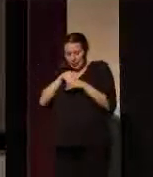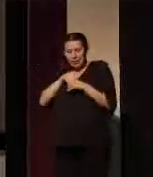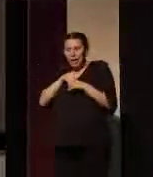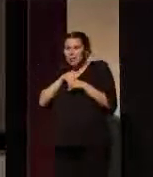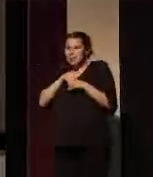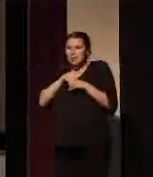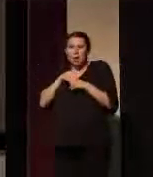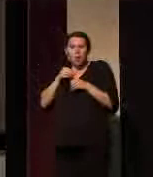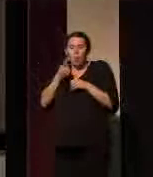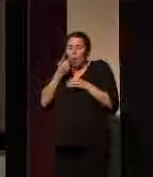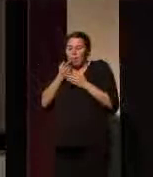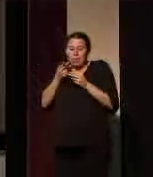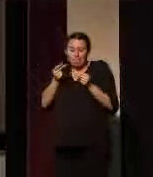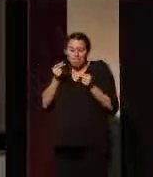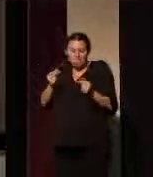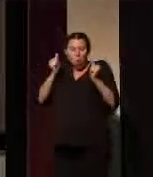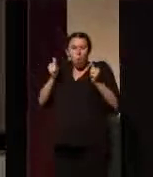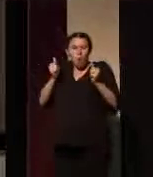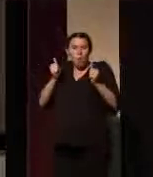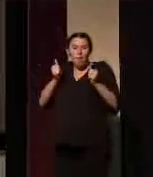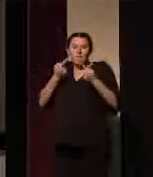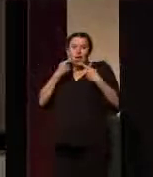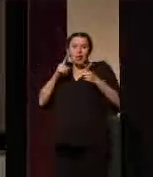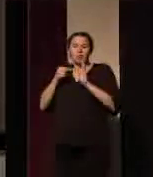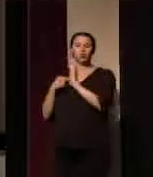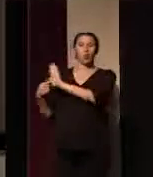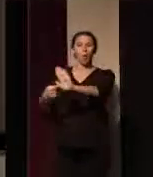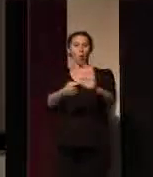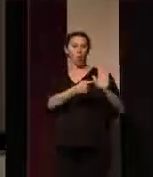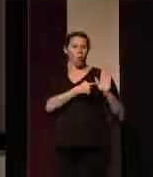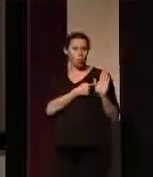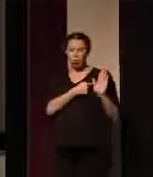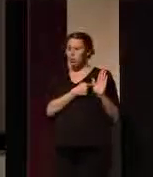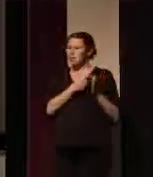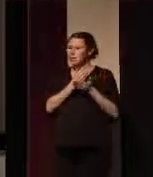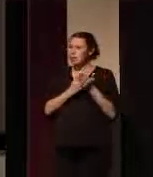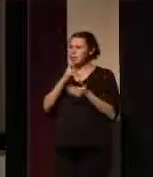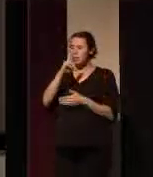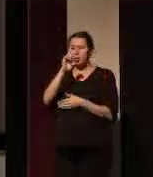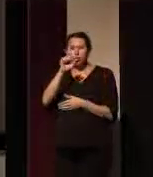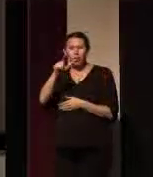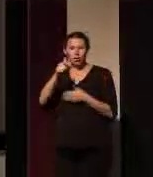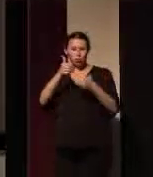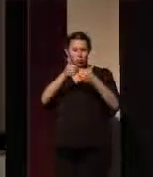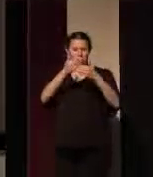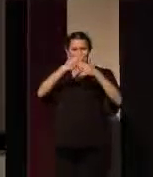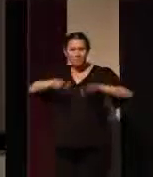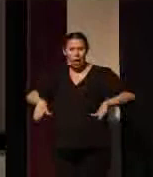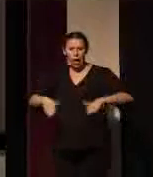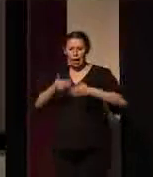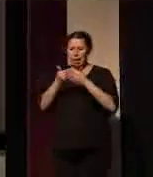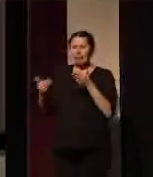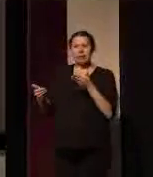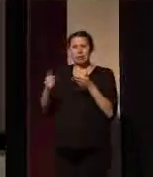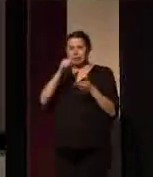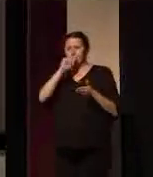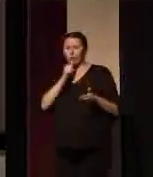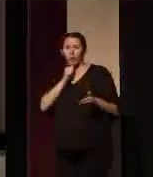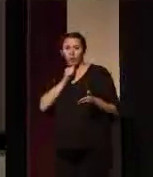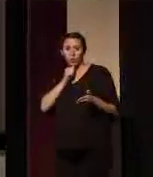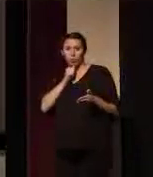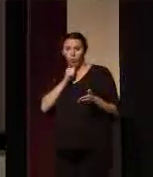So some of the racial divide and some of these differences and things that we've been fighting in St. Louis have always been